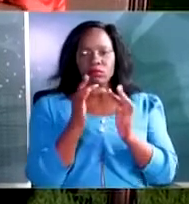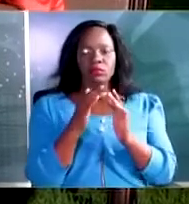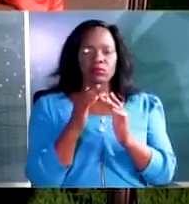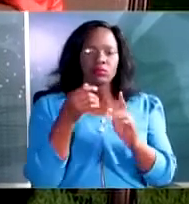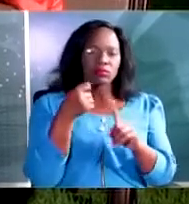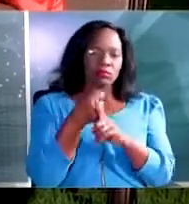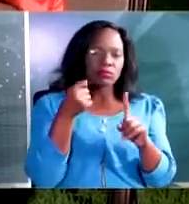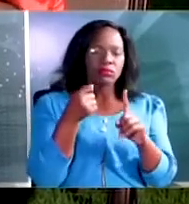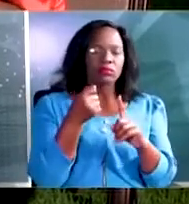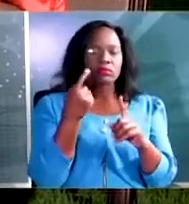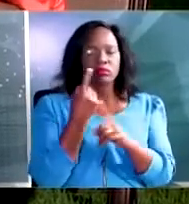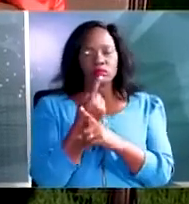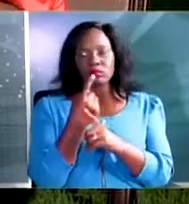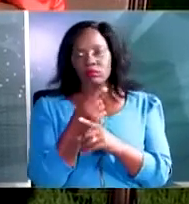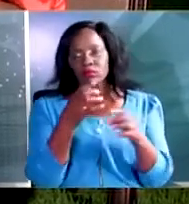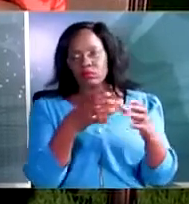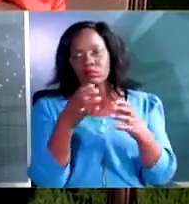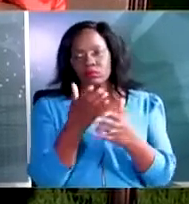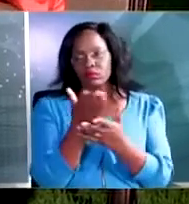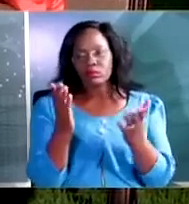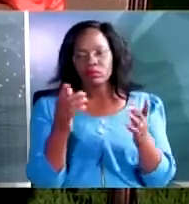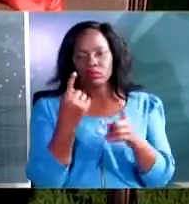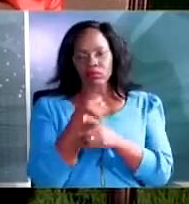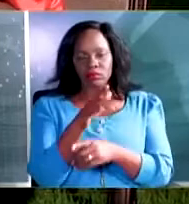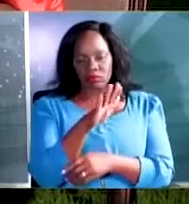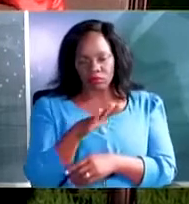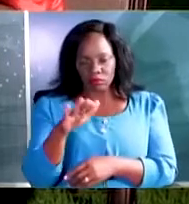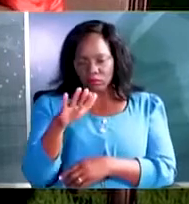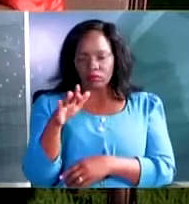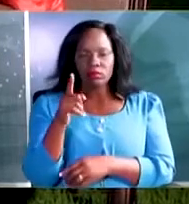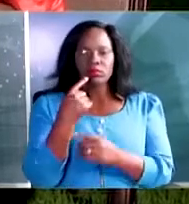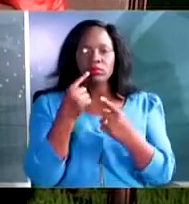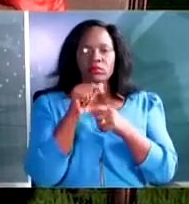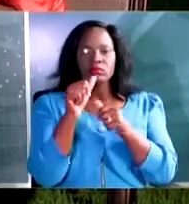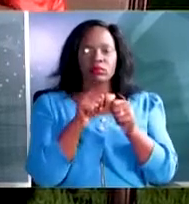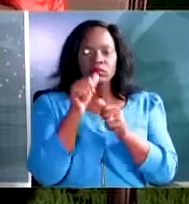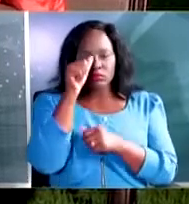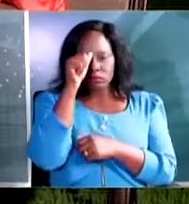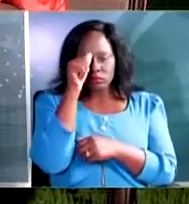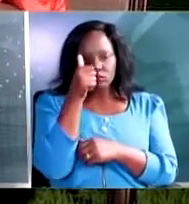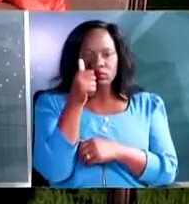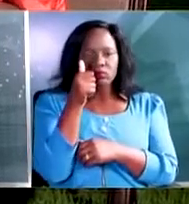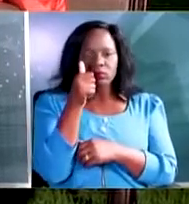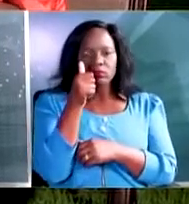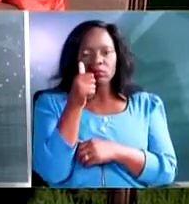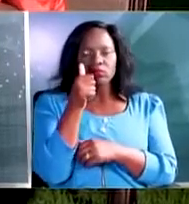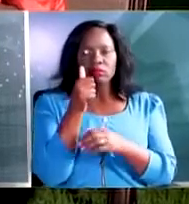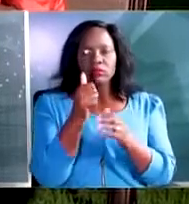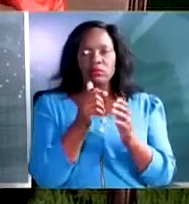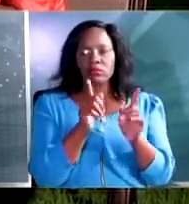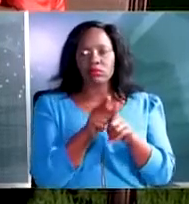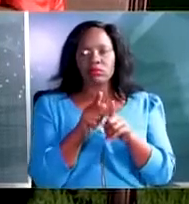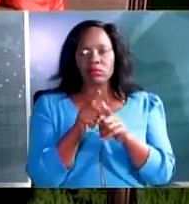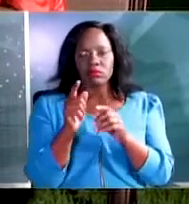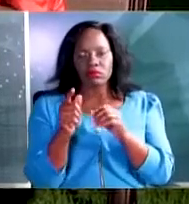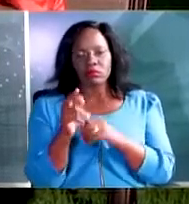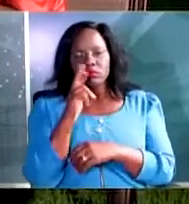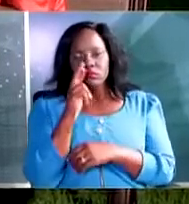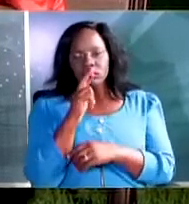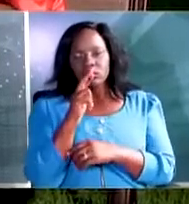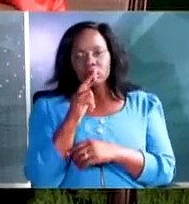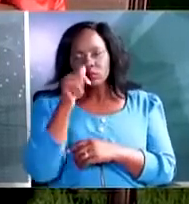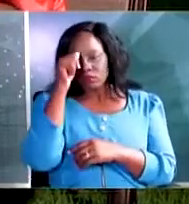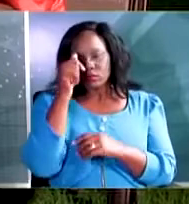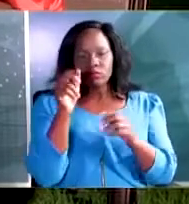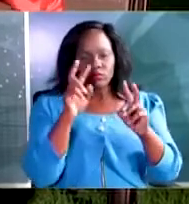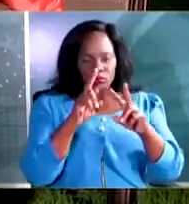in various organizations and various sectors. You're talking about intelligence also threat intelligence and